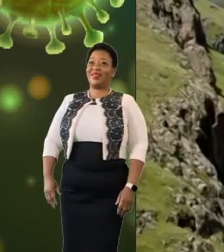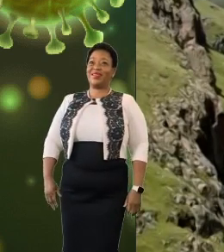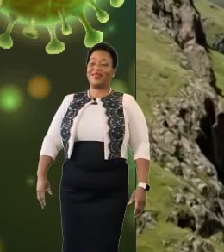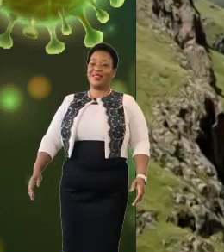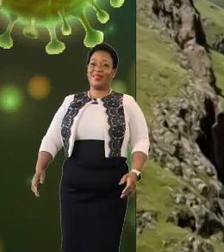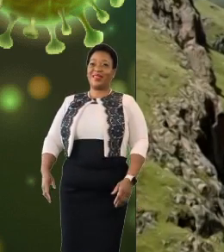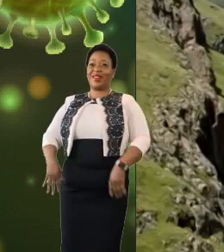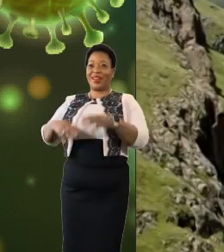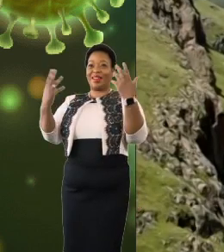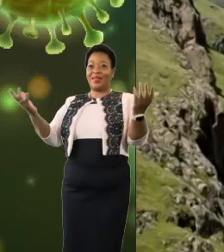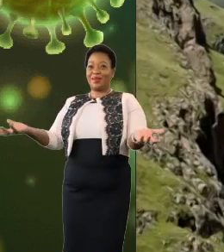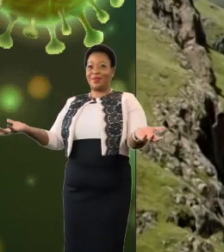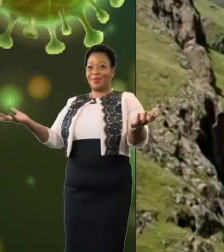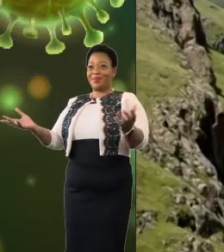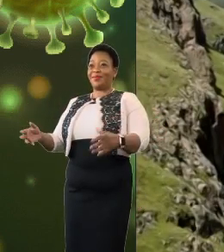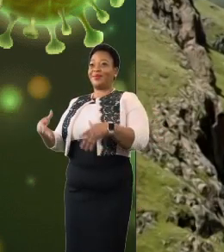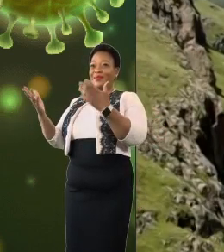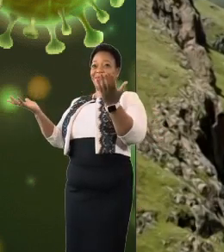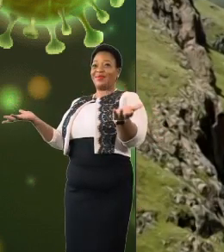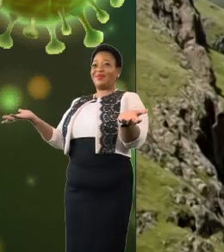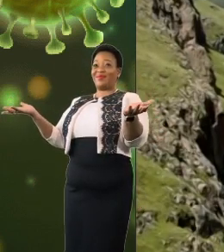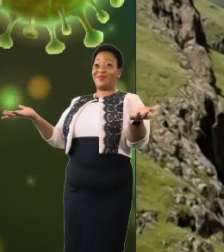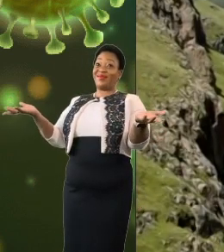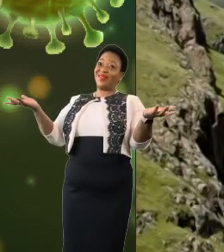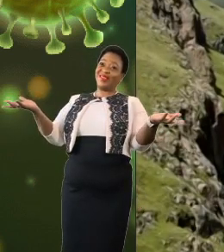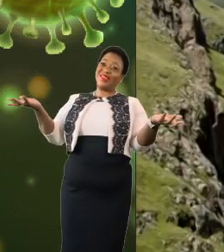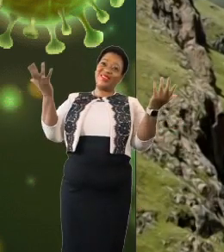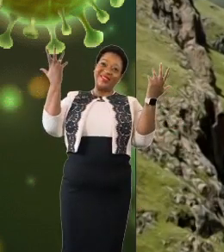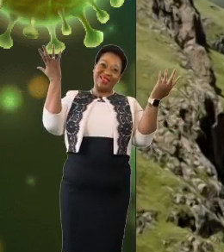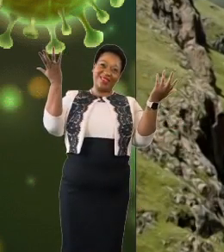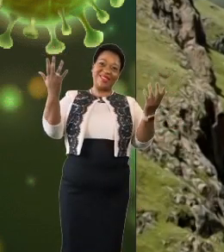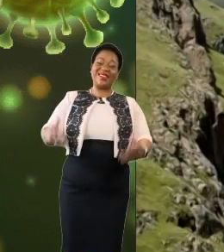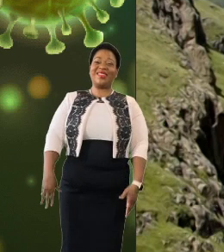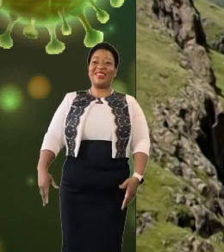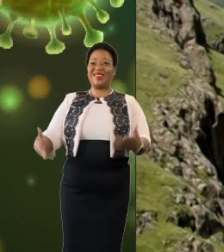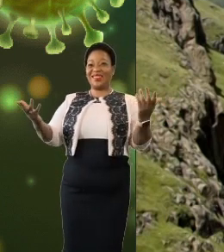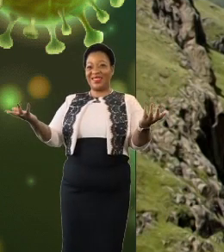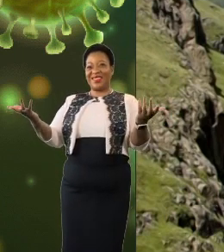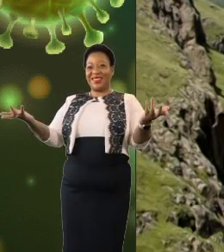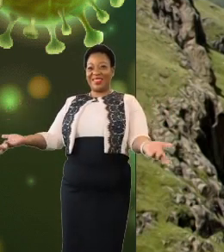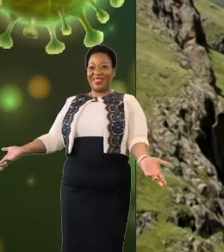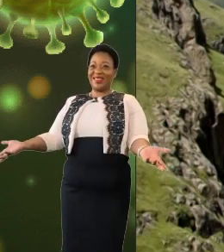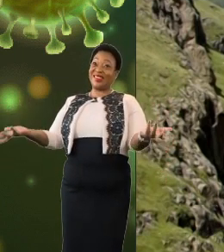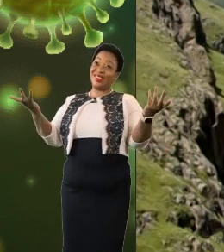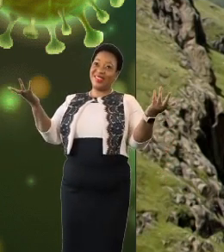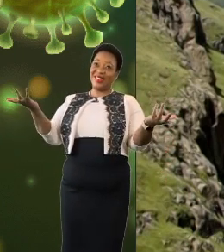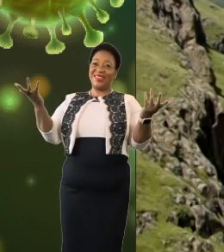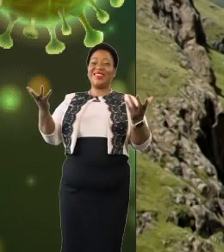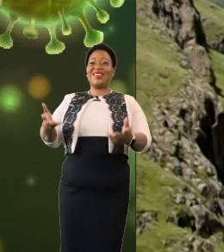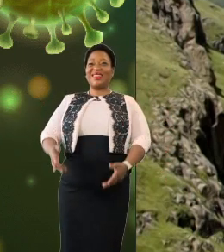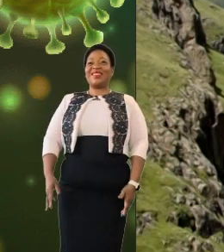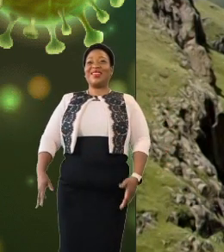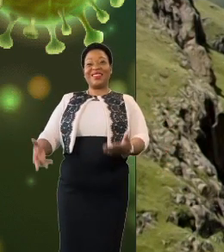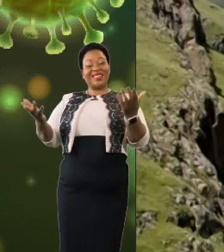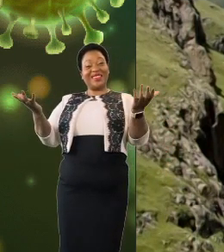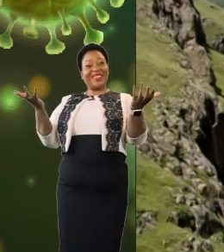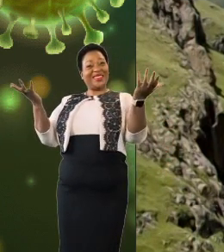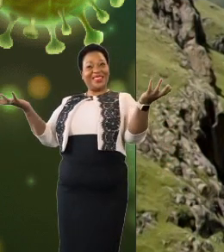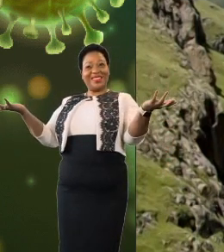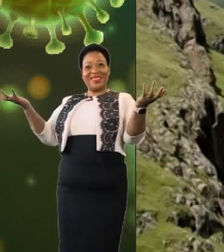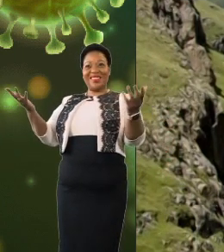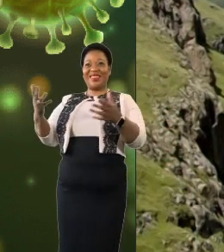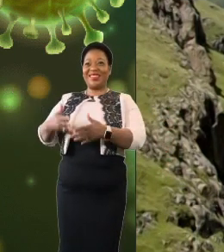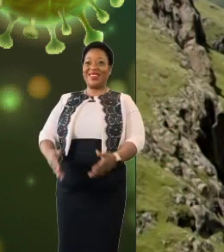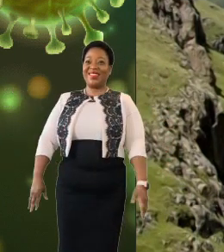just one of a series of them. But we really appreciate the effort that you're putting in to provide leadership